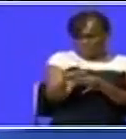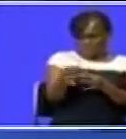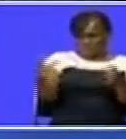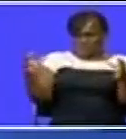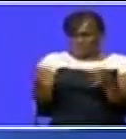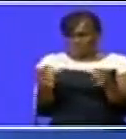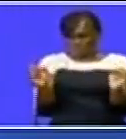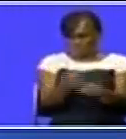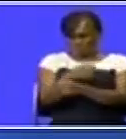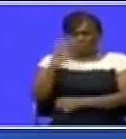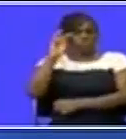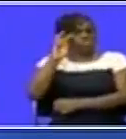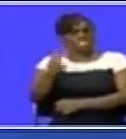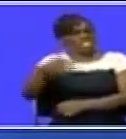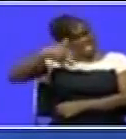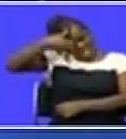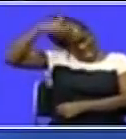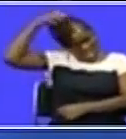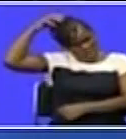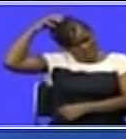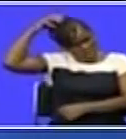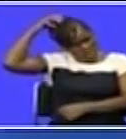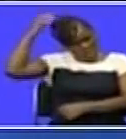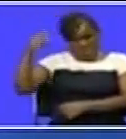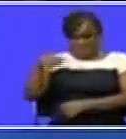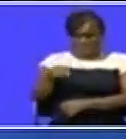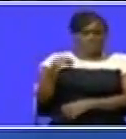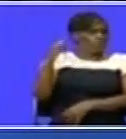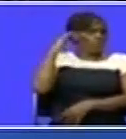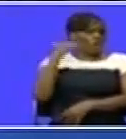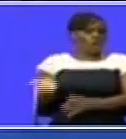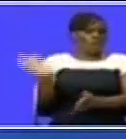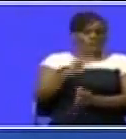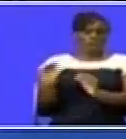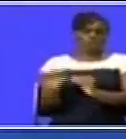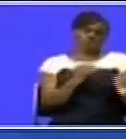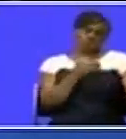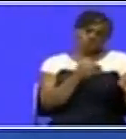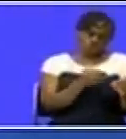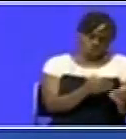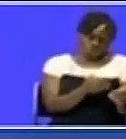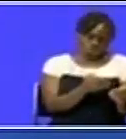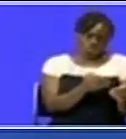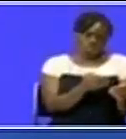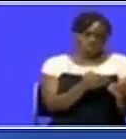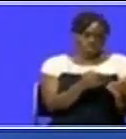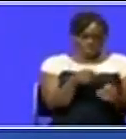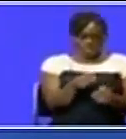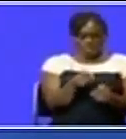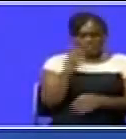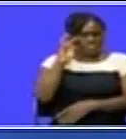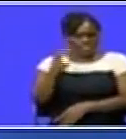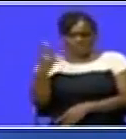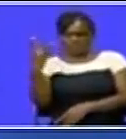could not see any reaction from the lions being observed, so the callback equipment was moved closer. His group spotted